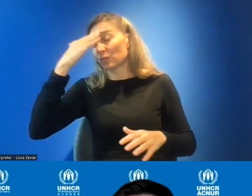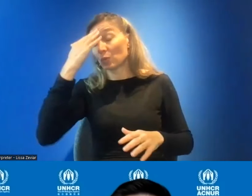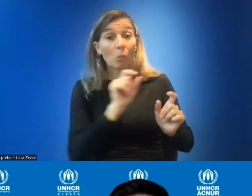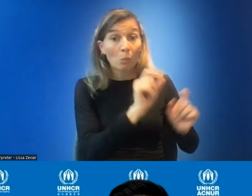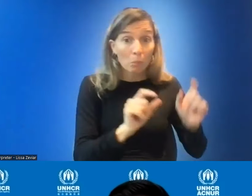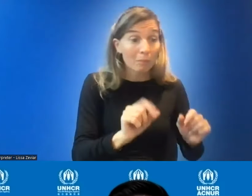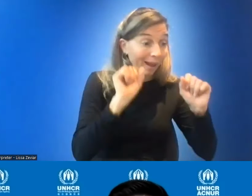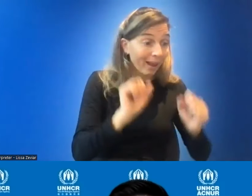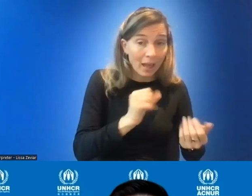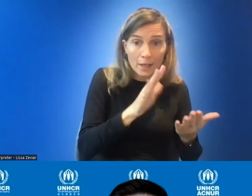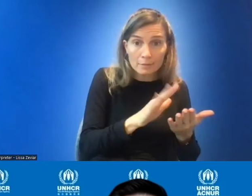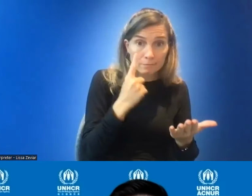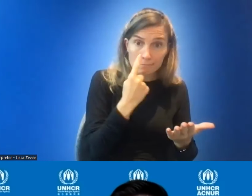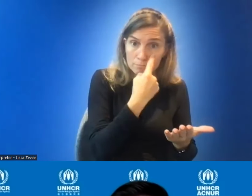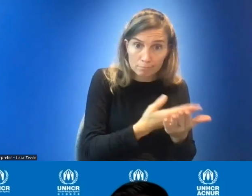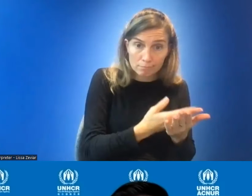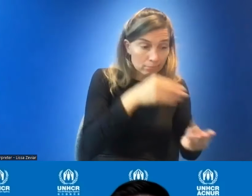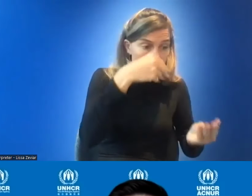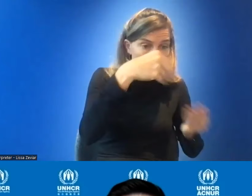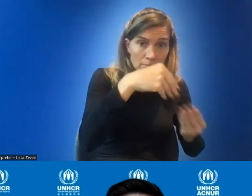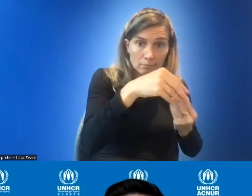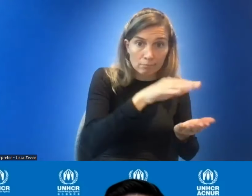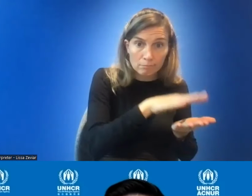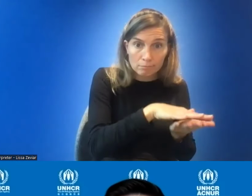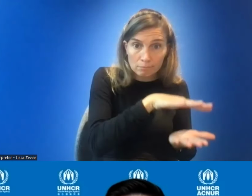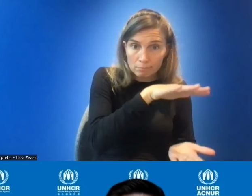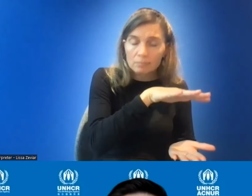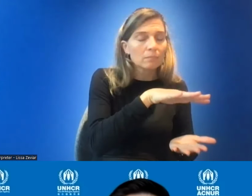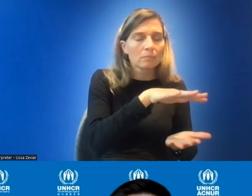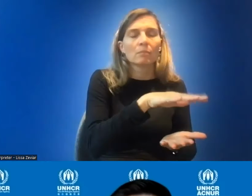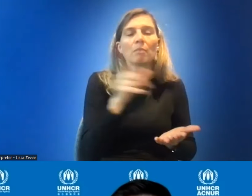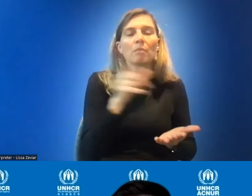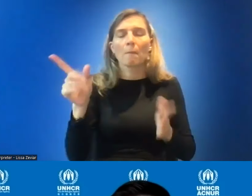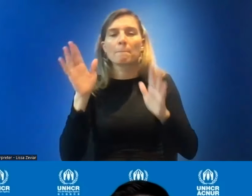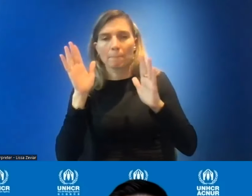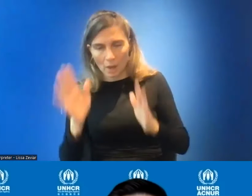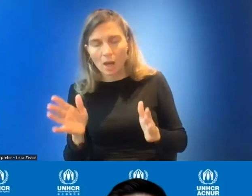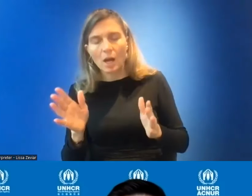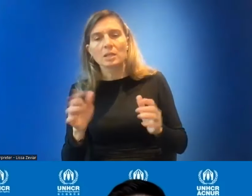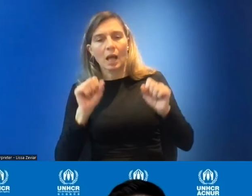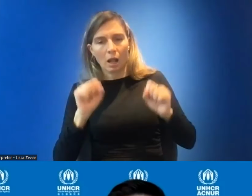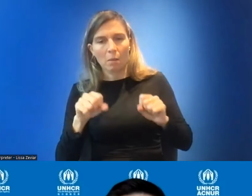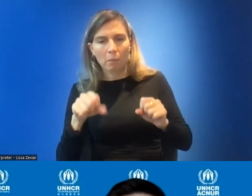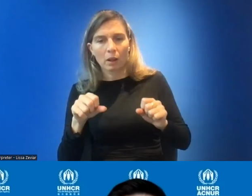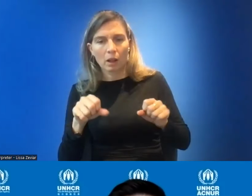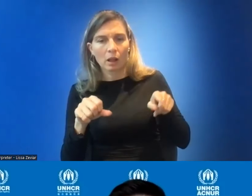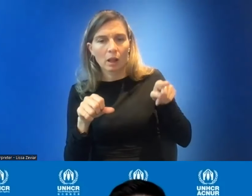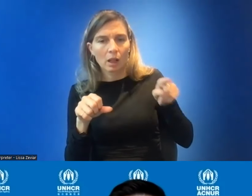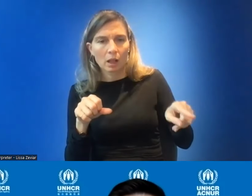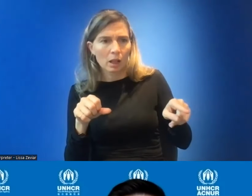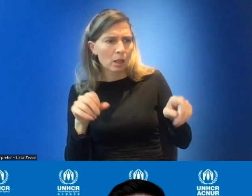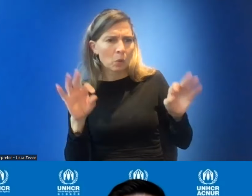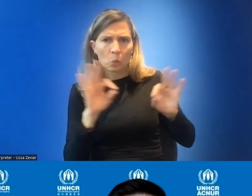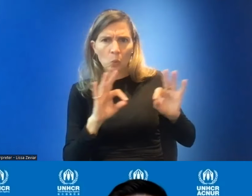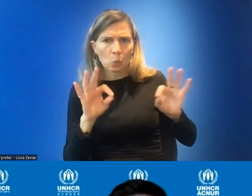need to be able to assess some of these things even in the absence of documentation. So to the extent people can, without jeopardizing their safety, have access